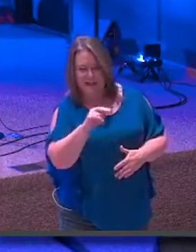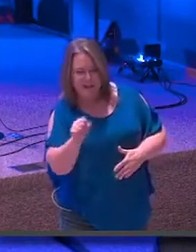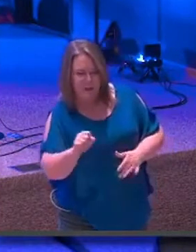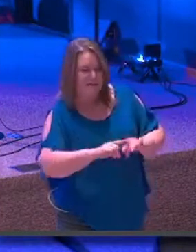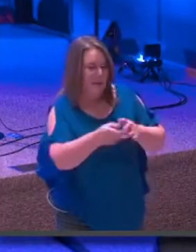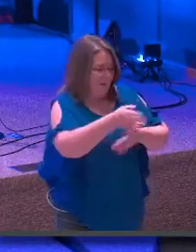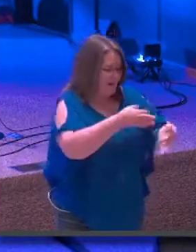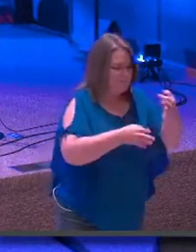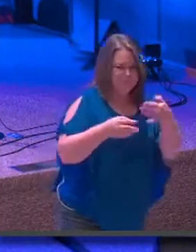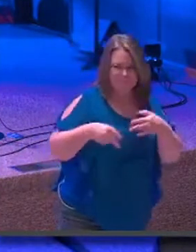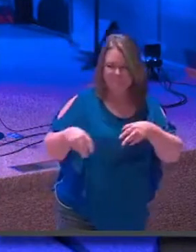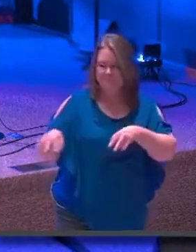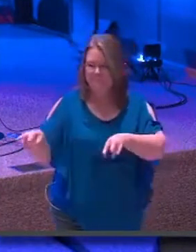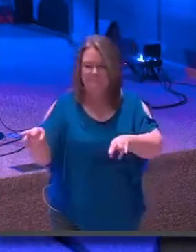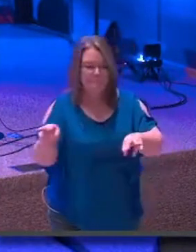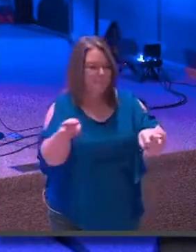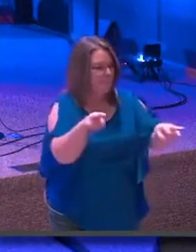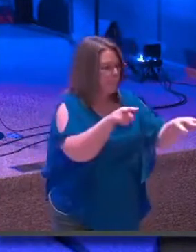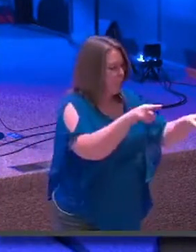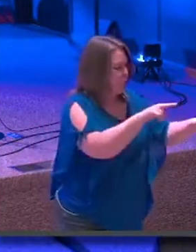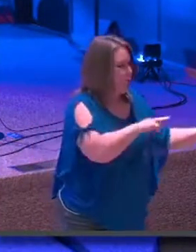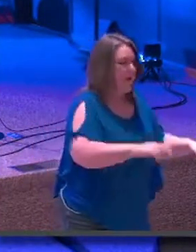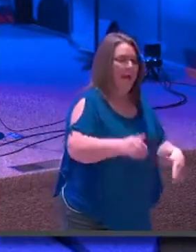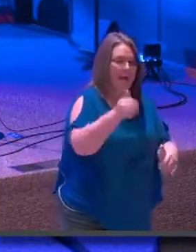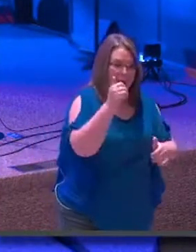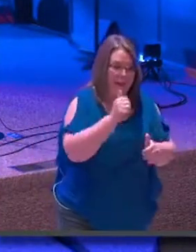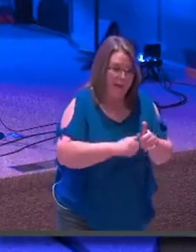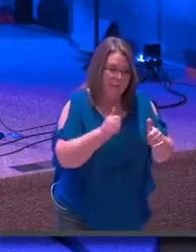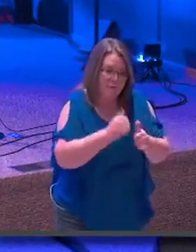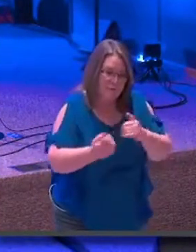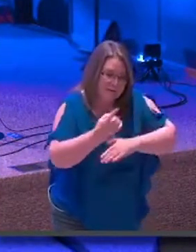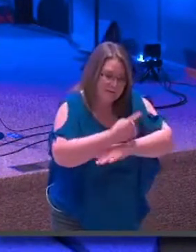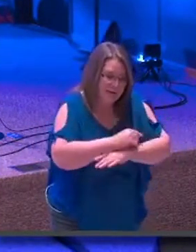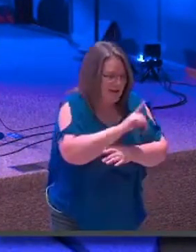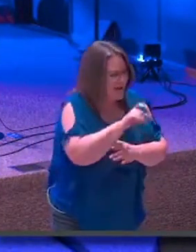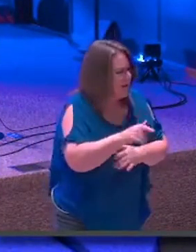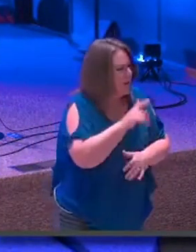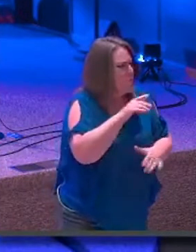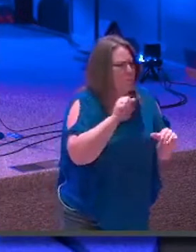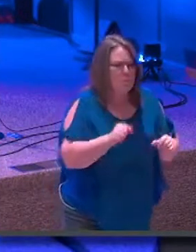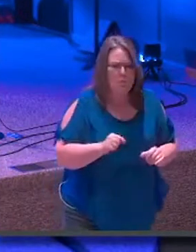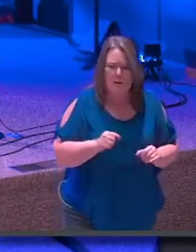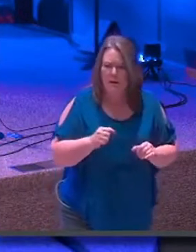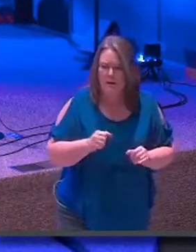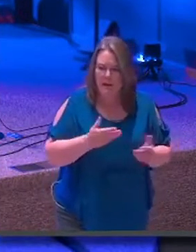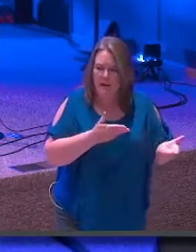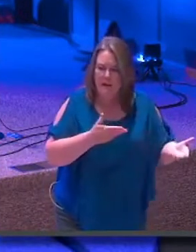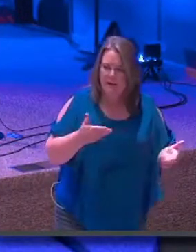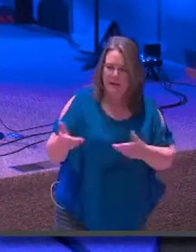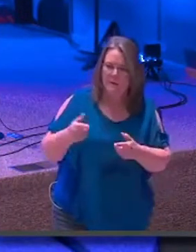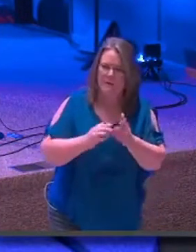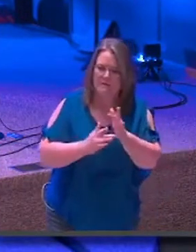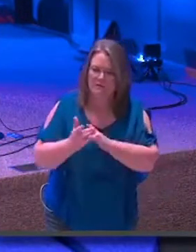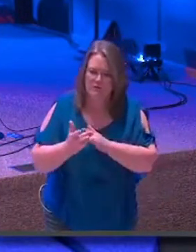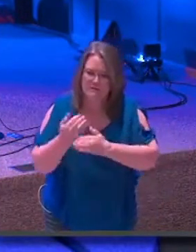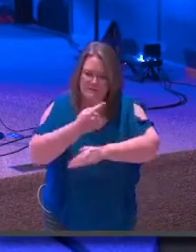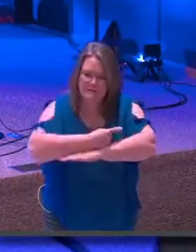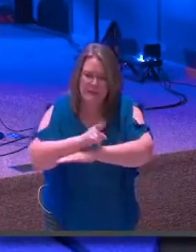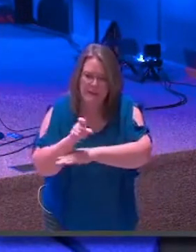around every day and ask, who can I carry to Jesus today?